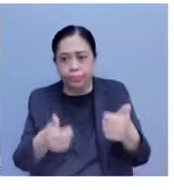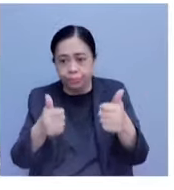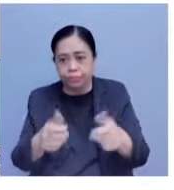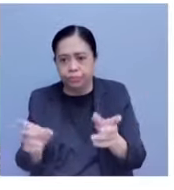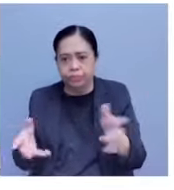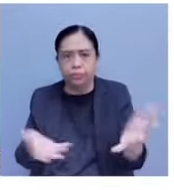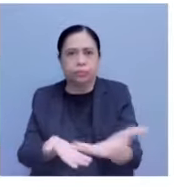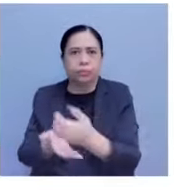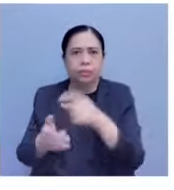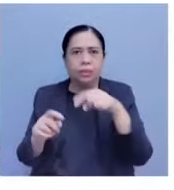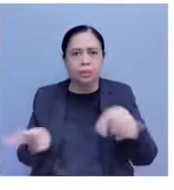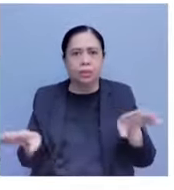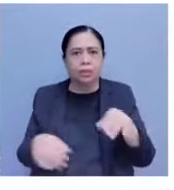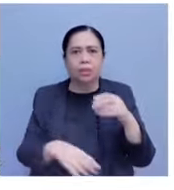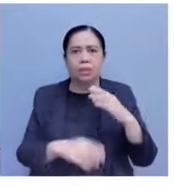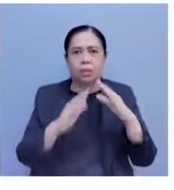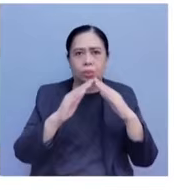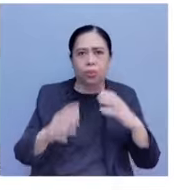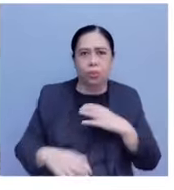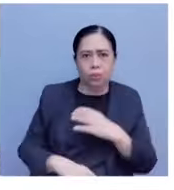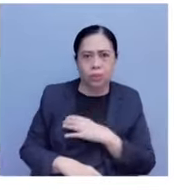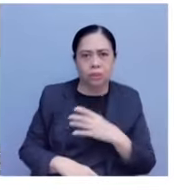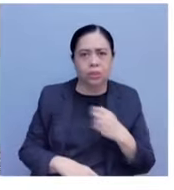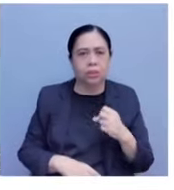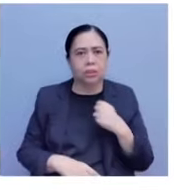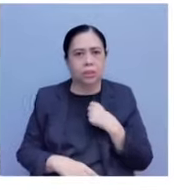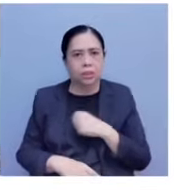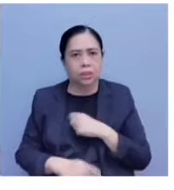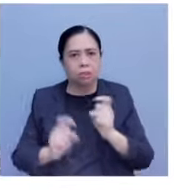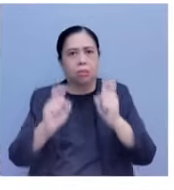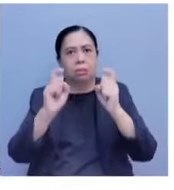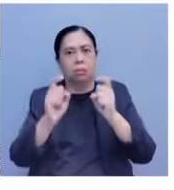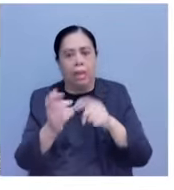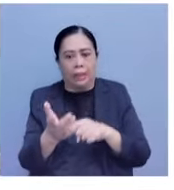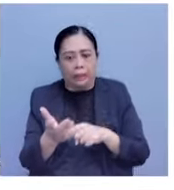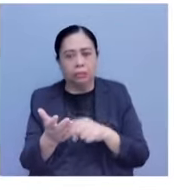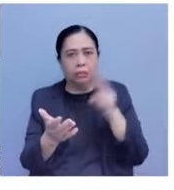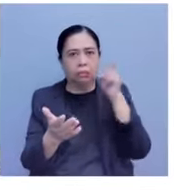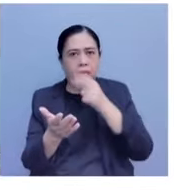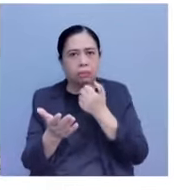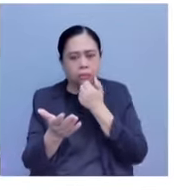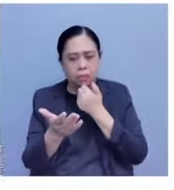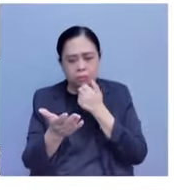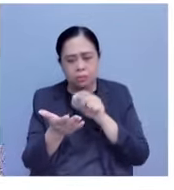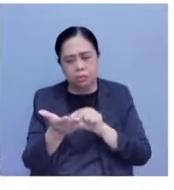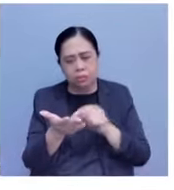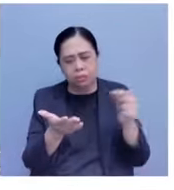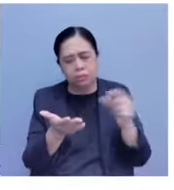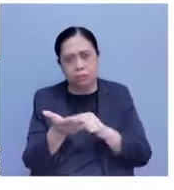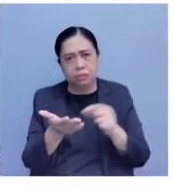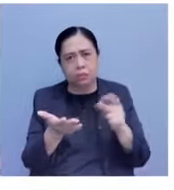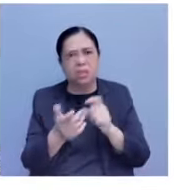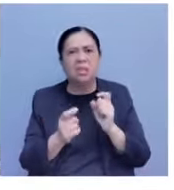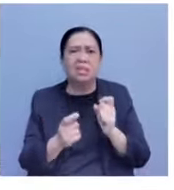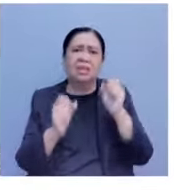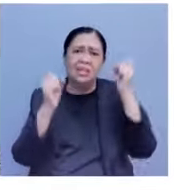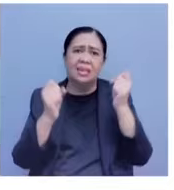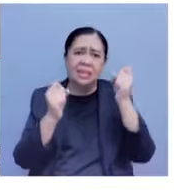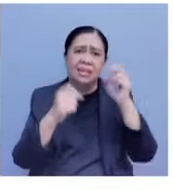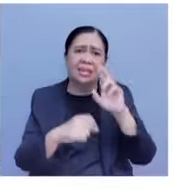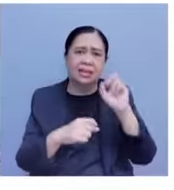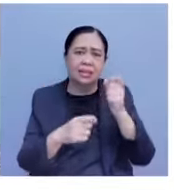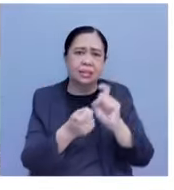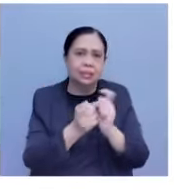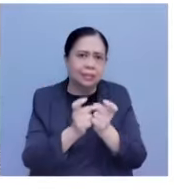processes in both the House and the Senate. Ngayon, minadali nila. They found so many mistakes in the bills because they rushed it. They changed